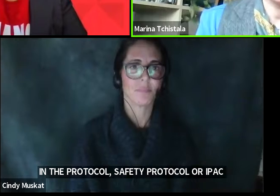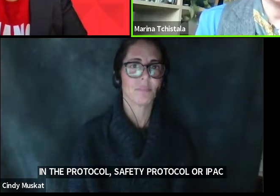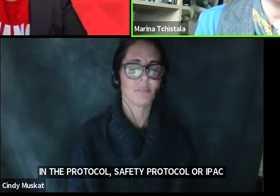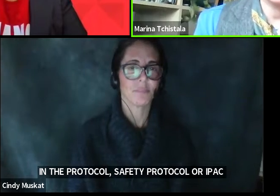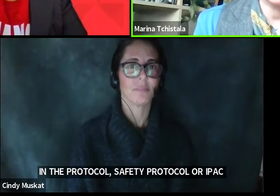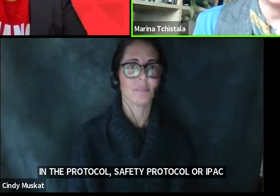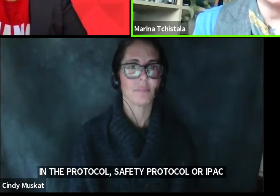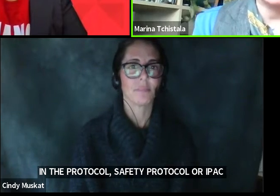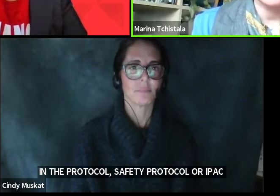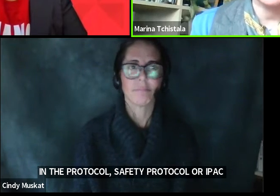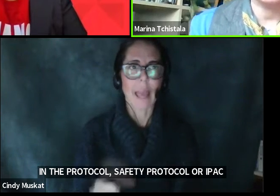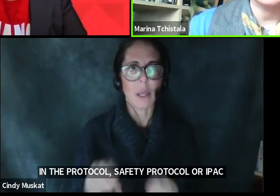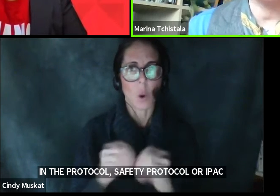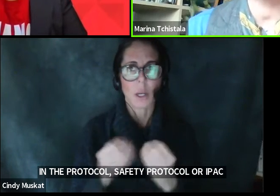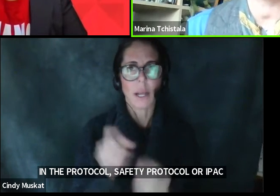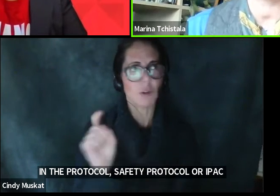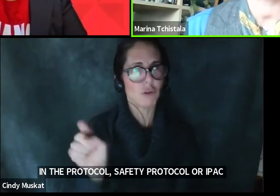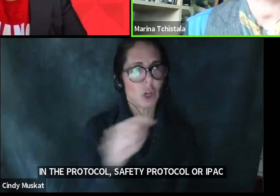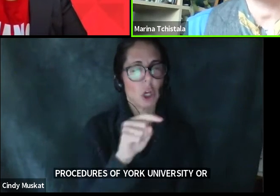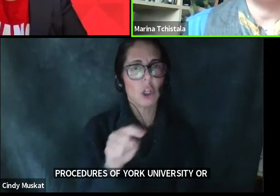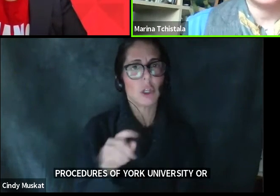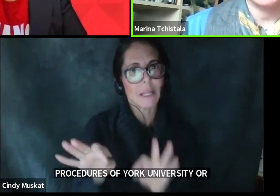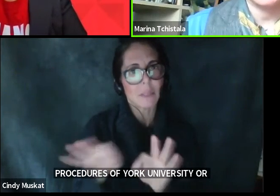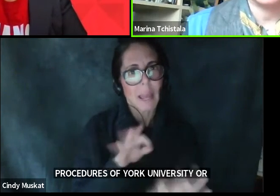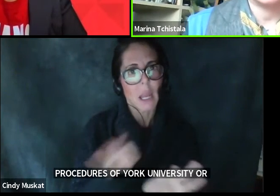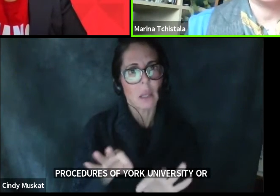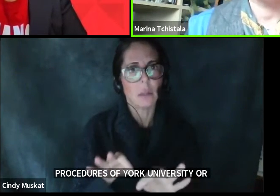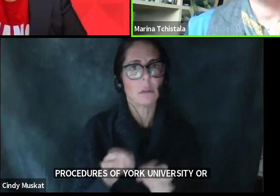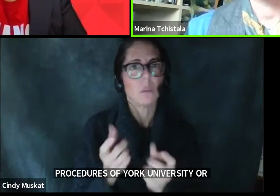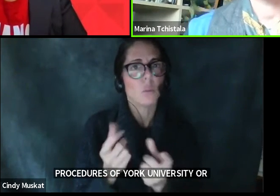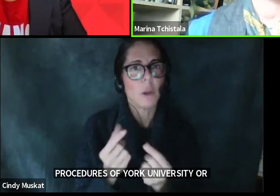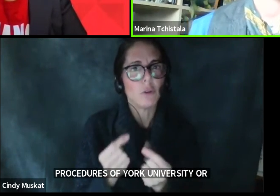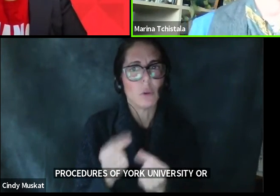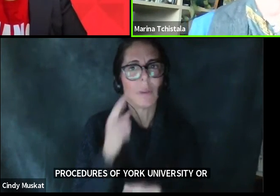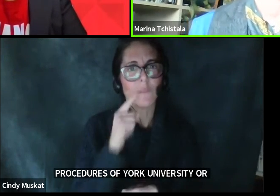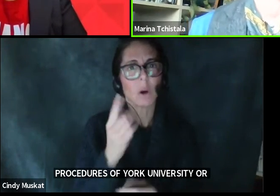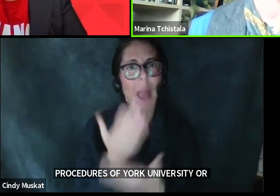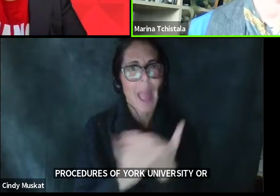organization should specify it, how they want to deal with this issue.